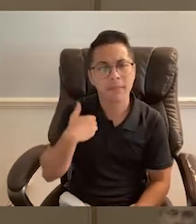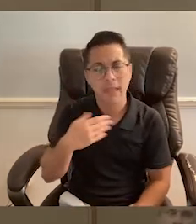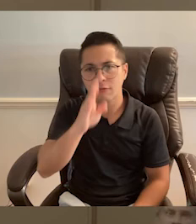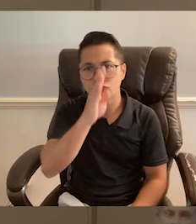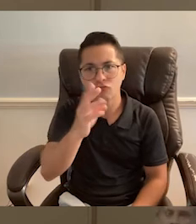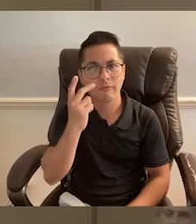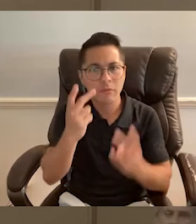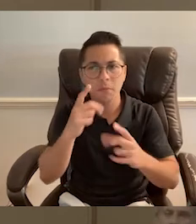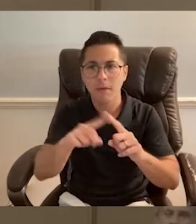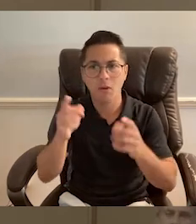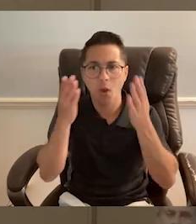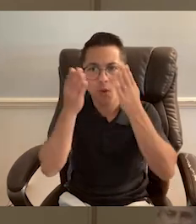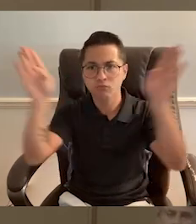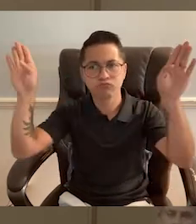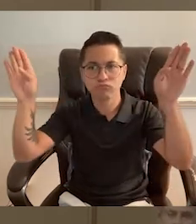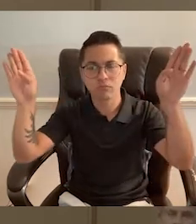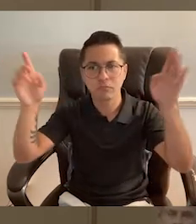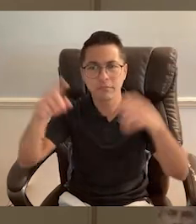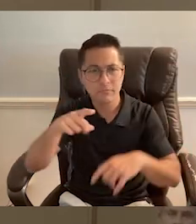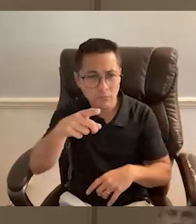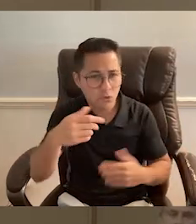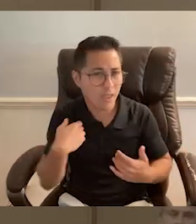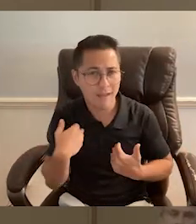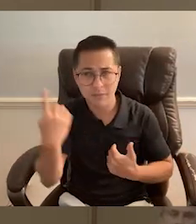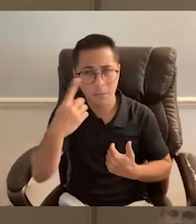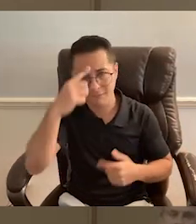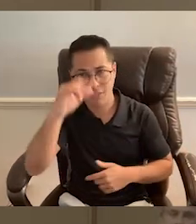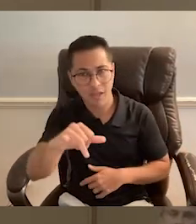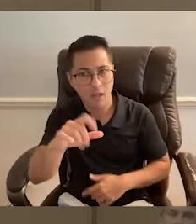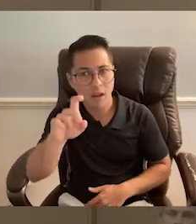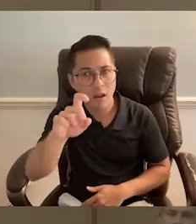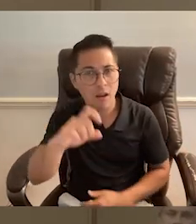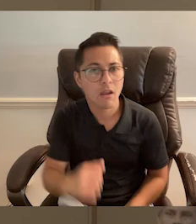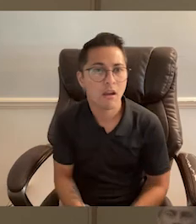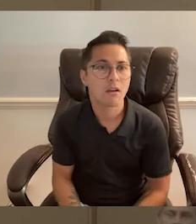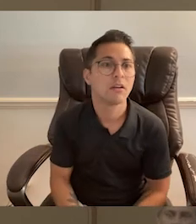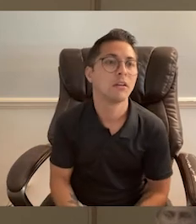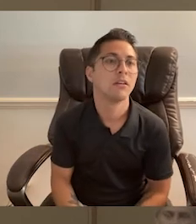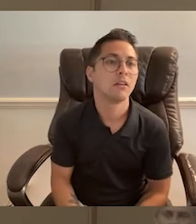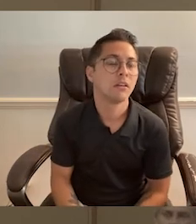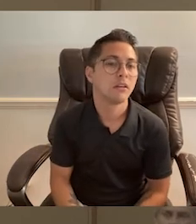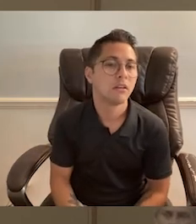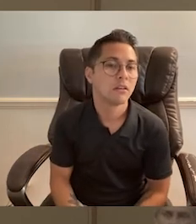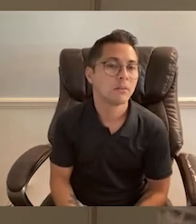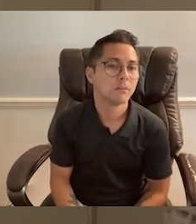driving, just to see if that would help you a little bit better.